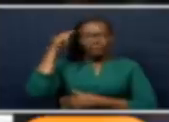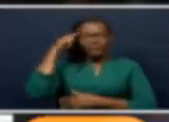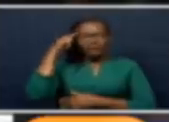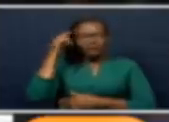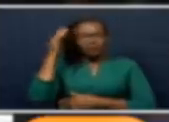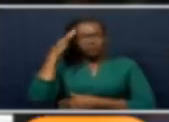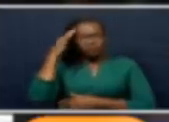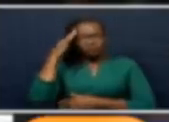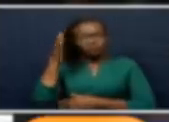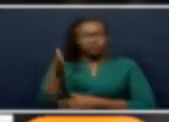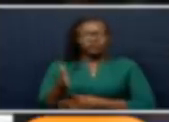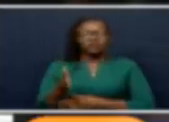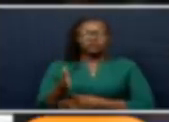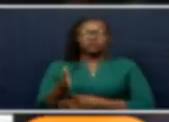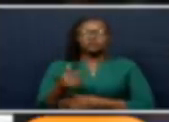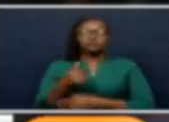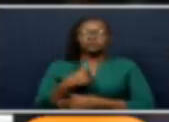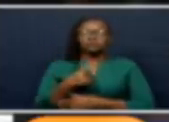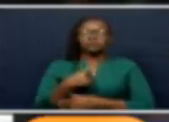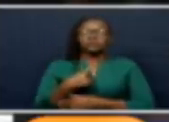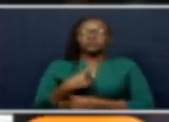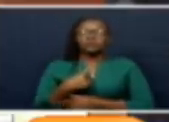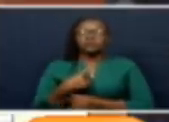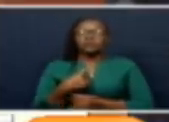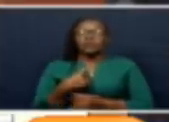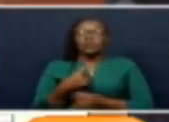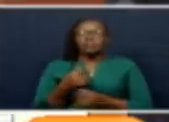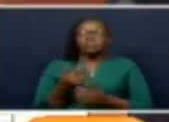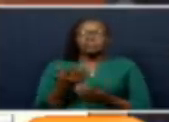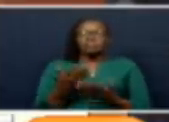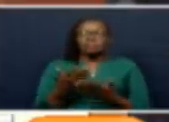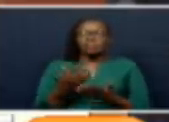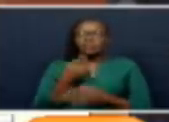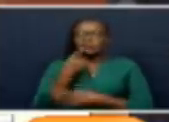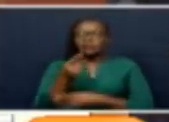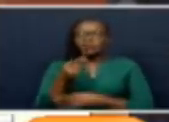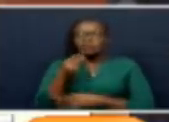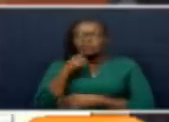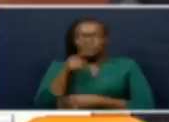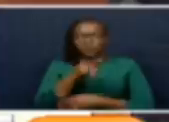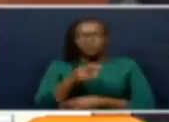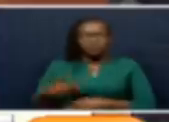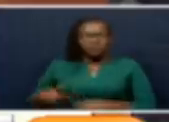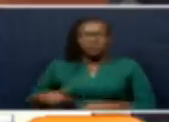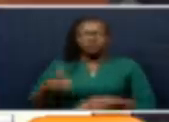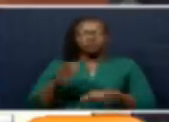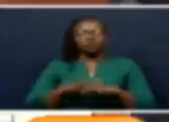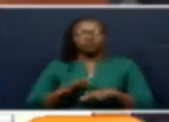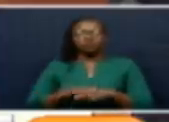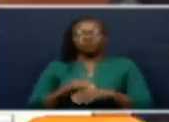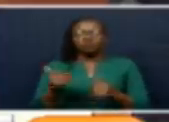You know, people take advantage. And I told you one day, this young man is a good man.